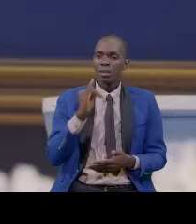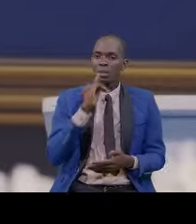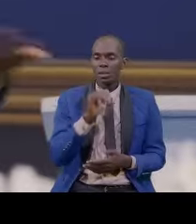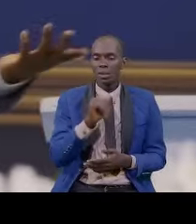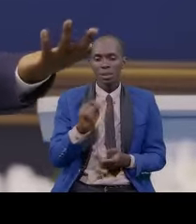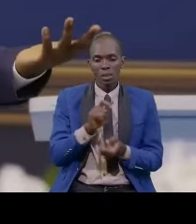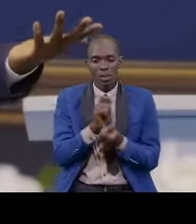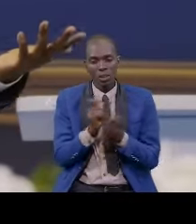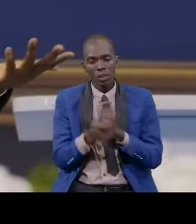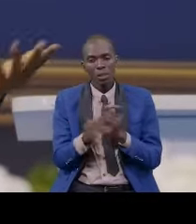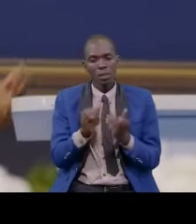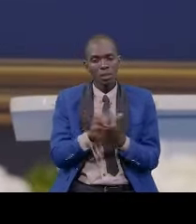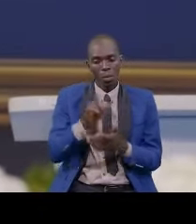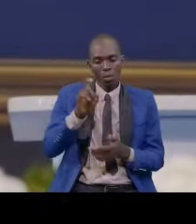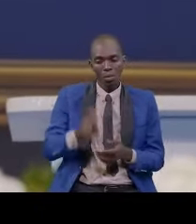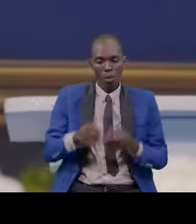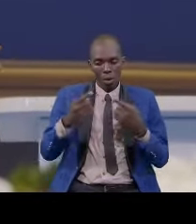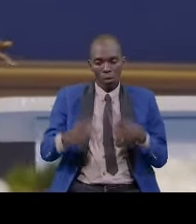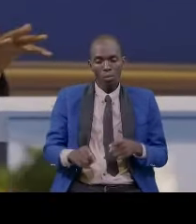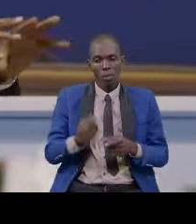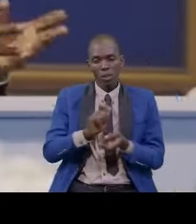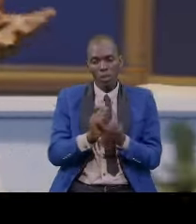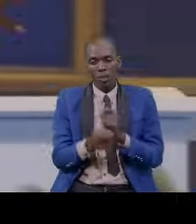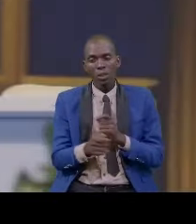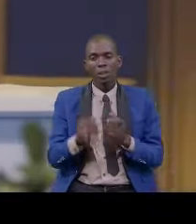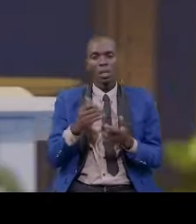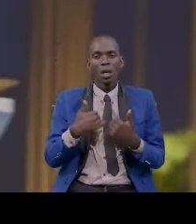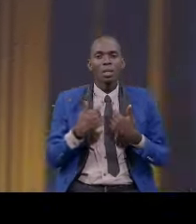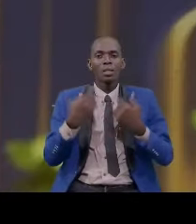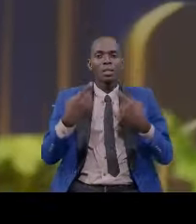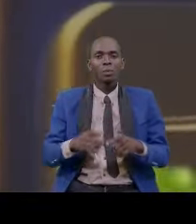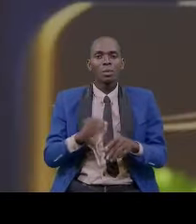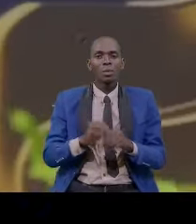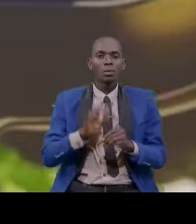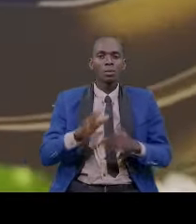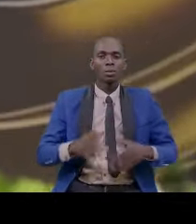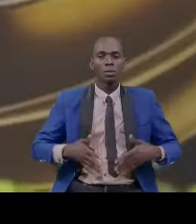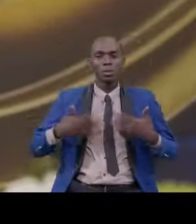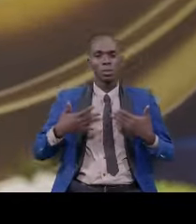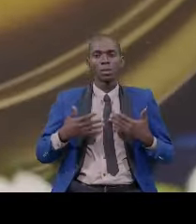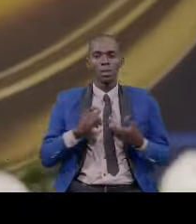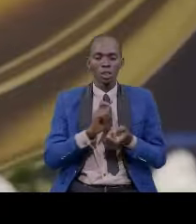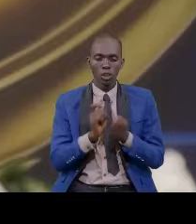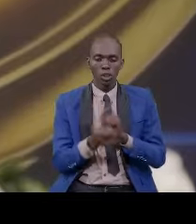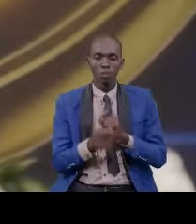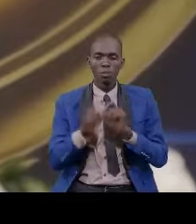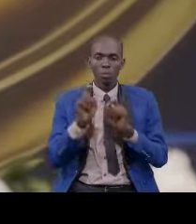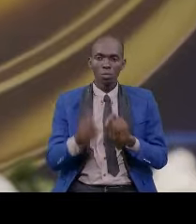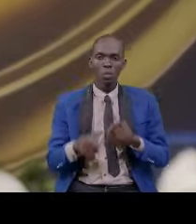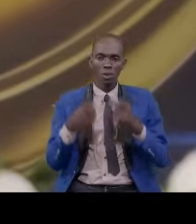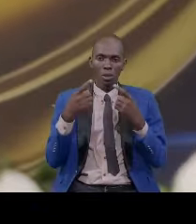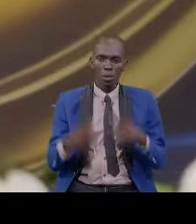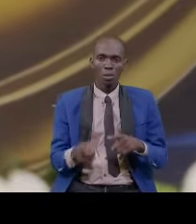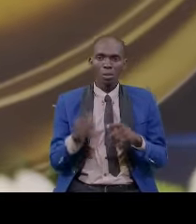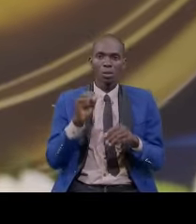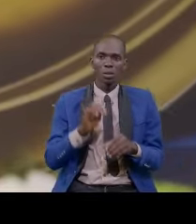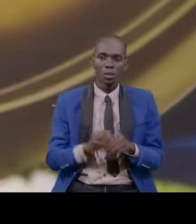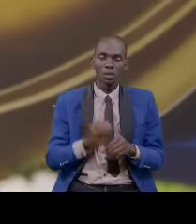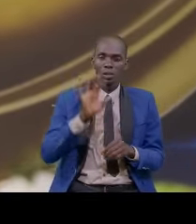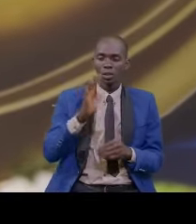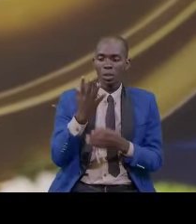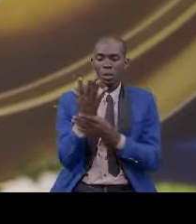started the Global Crusade, where he preaches the gospel across the globe. You know, he has been to India, he has been